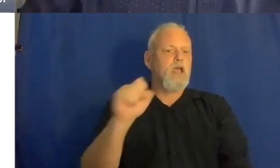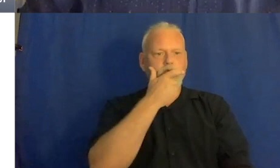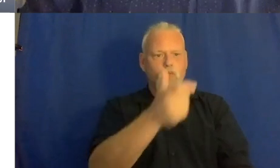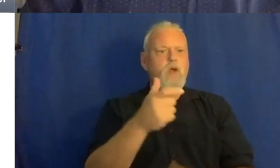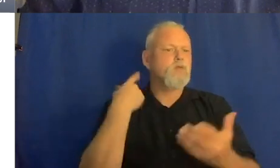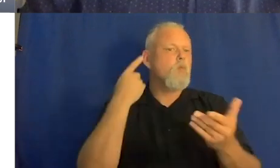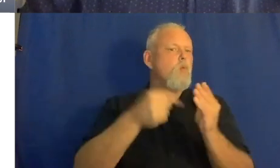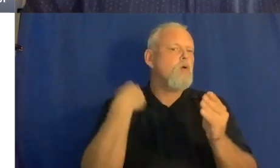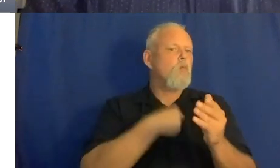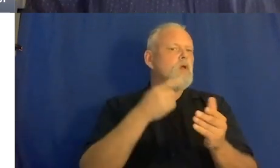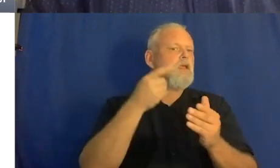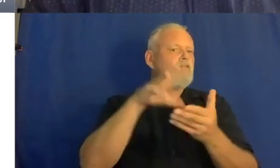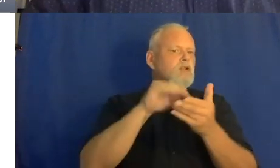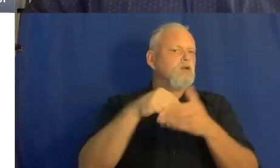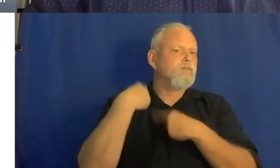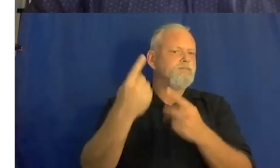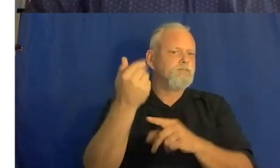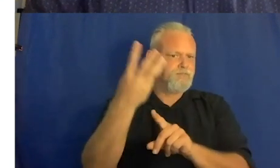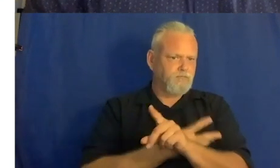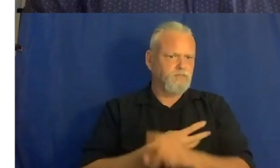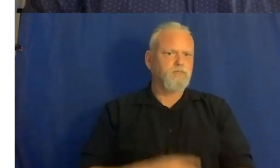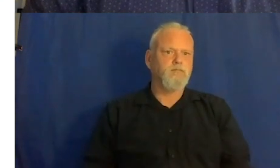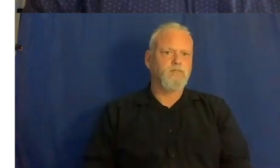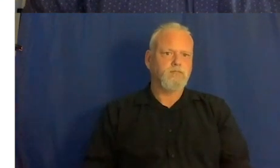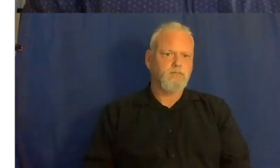past 6 months. Next slide.